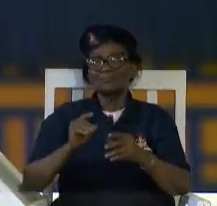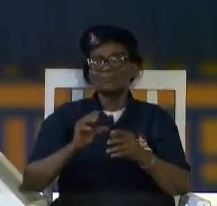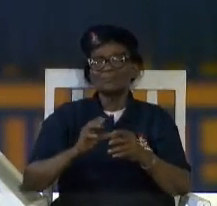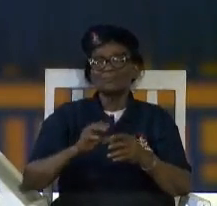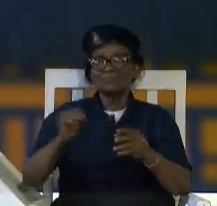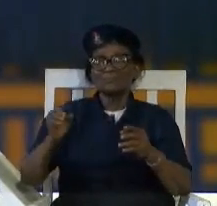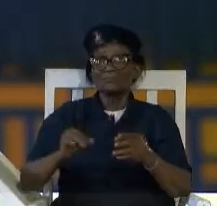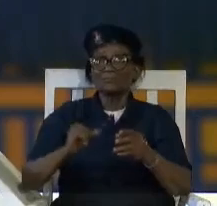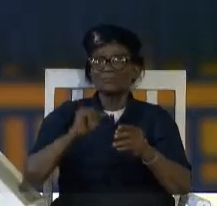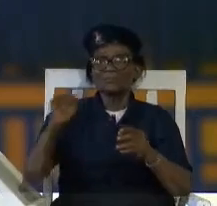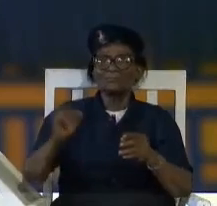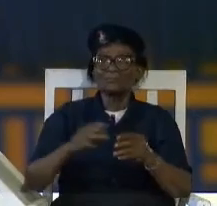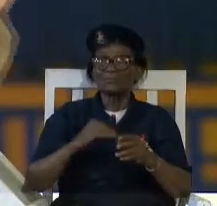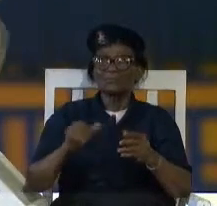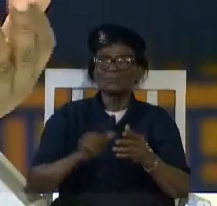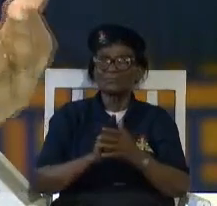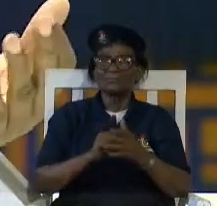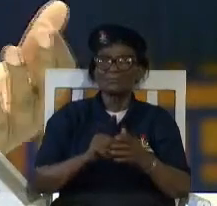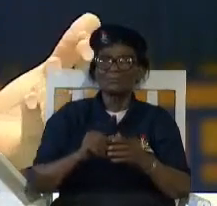for God,